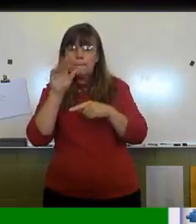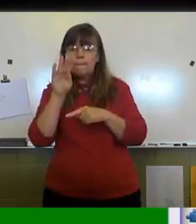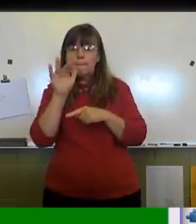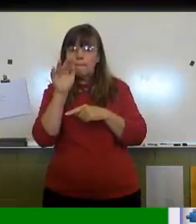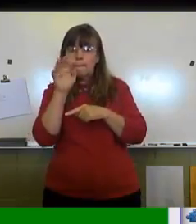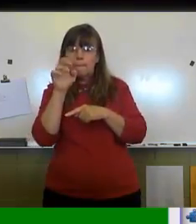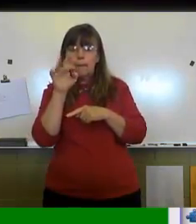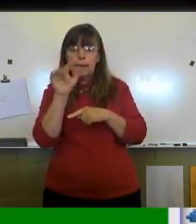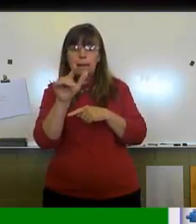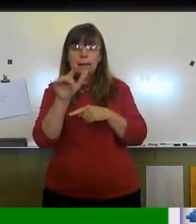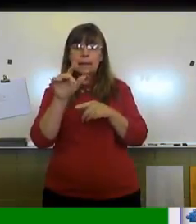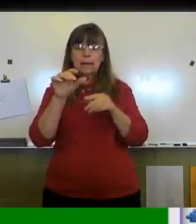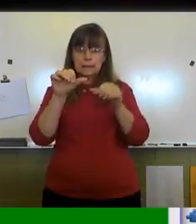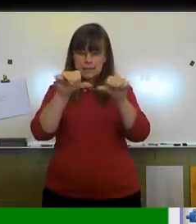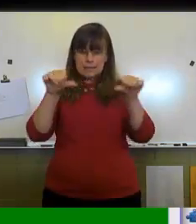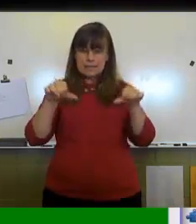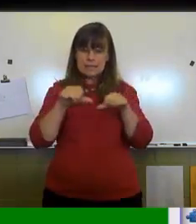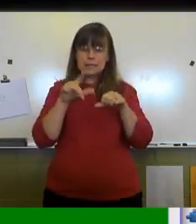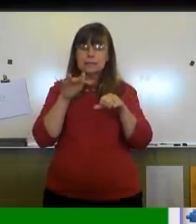Forest Preserve, kind of out by